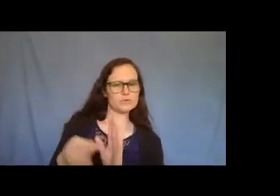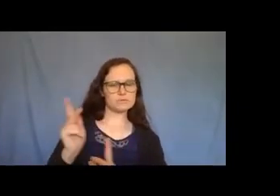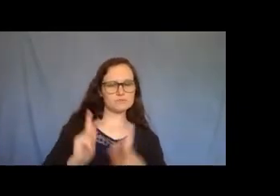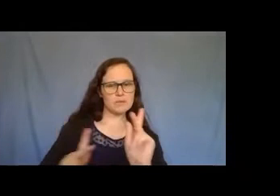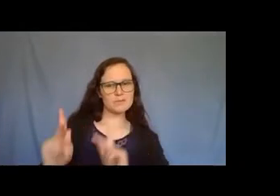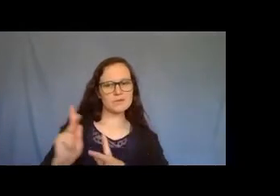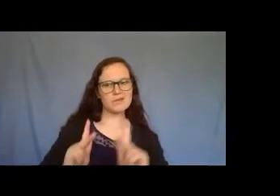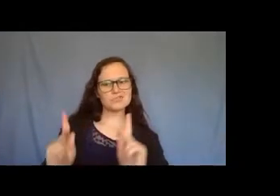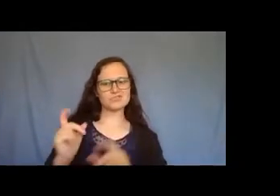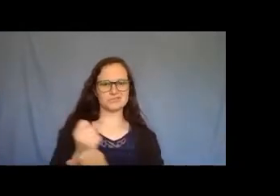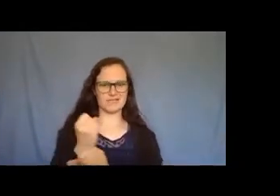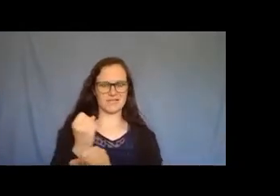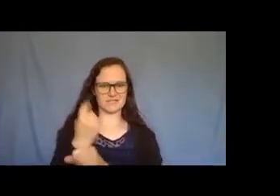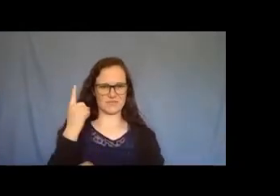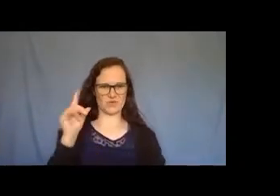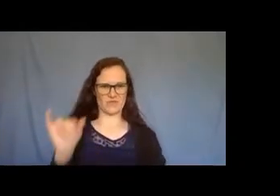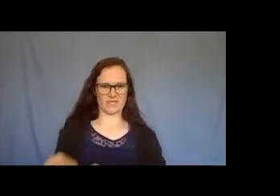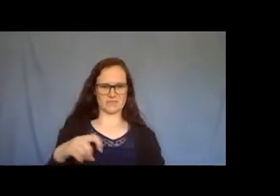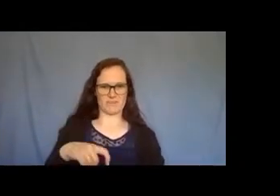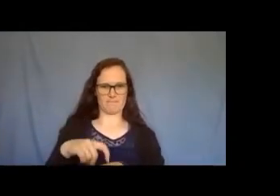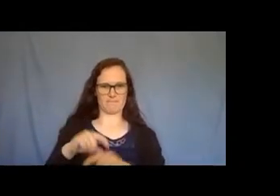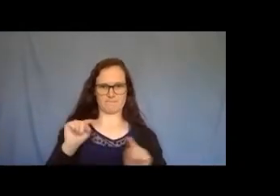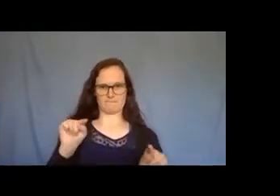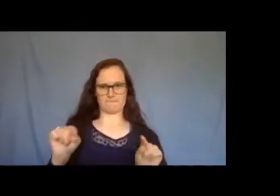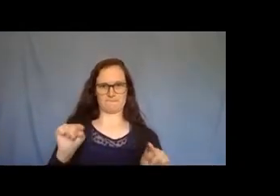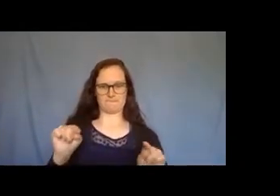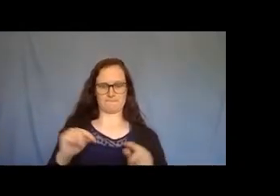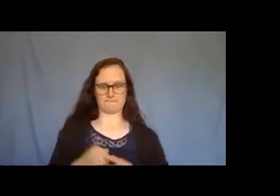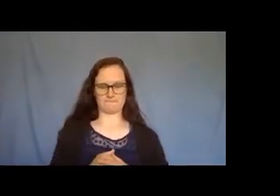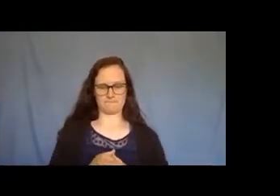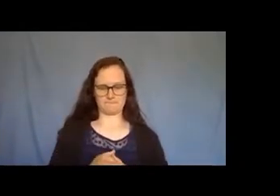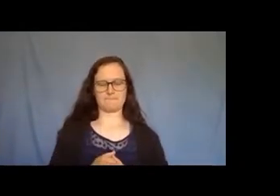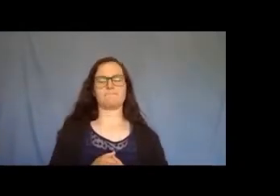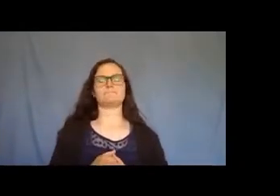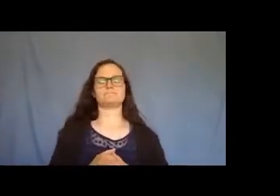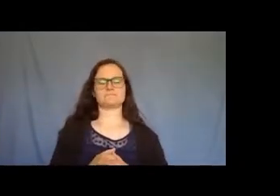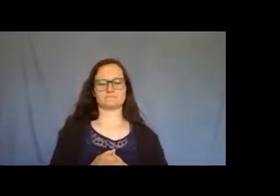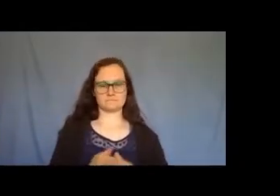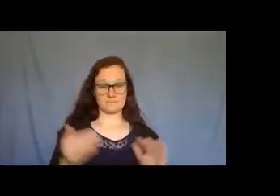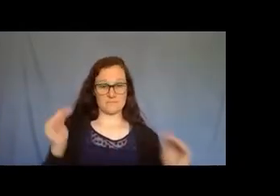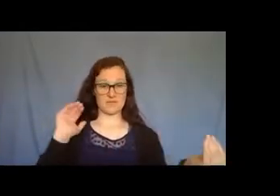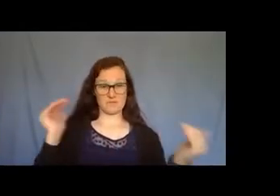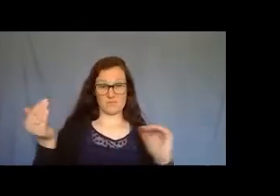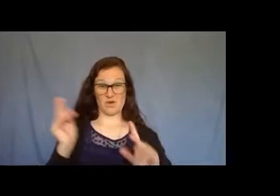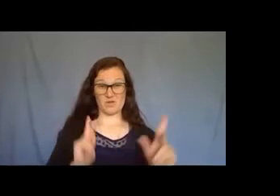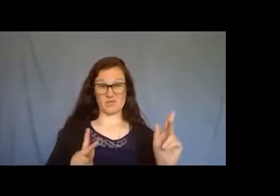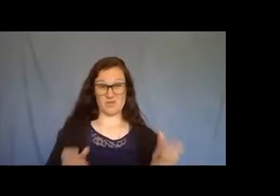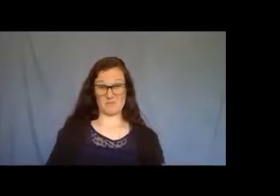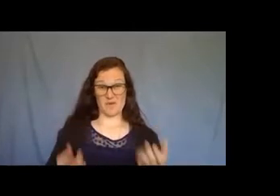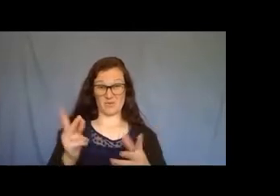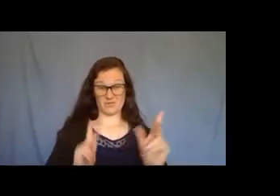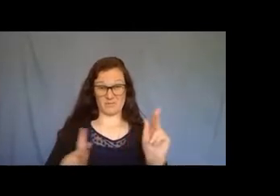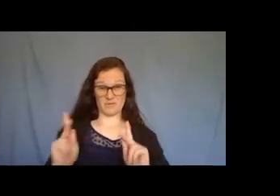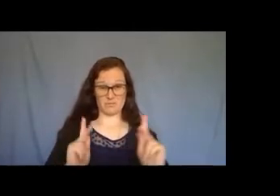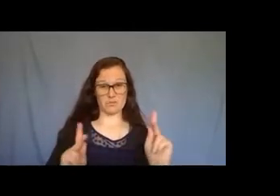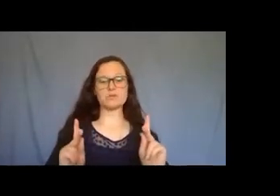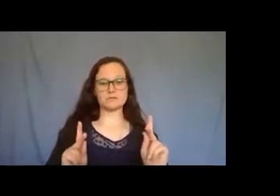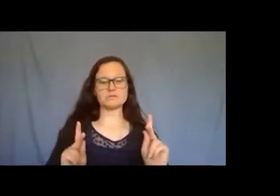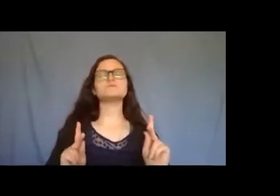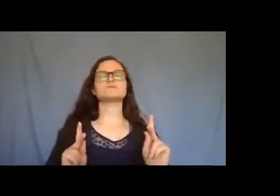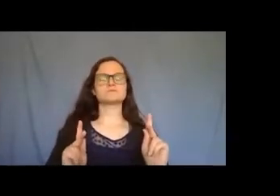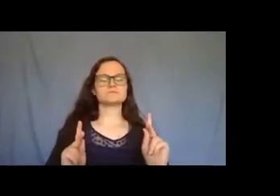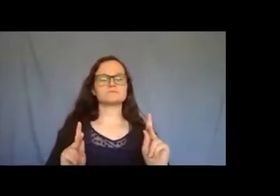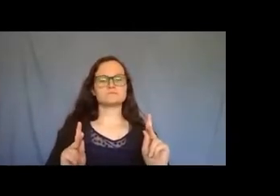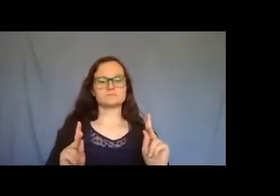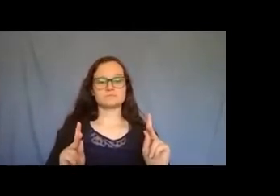statistics for each of those periods. And comparing those populations does result in